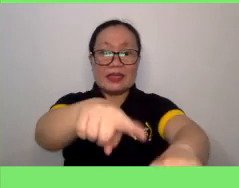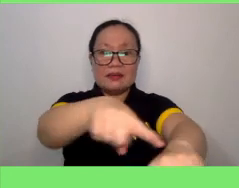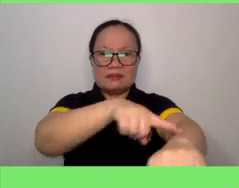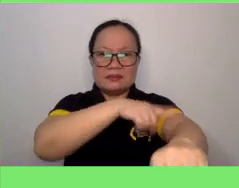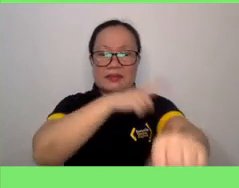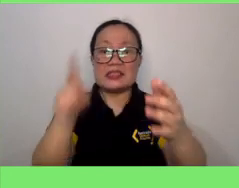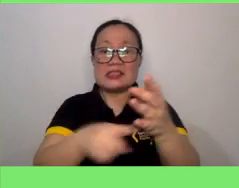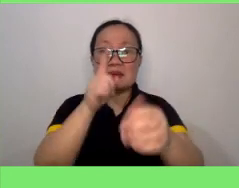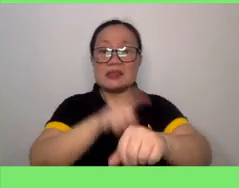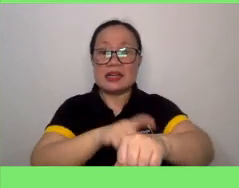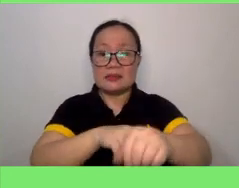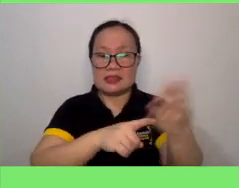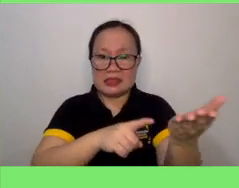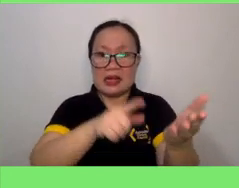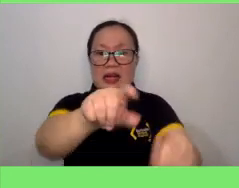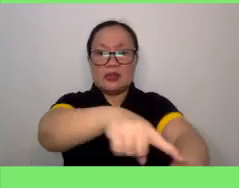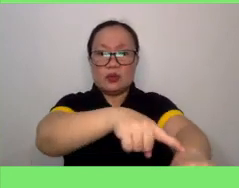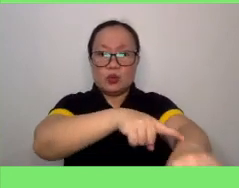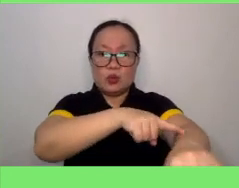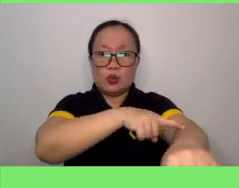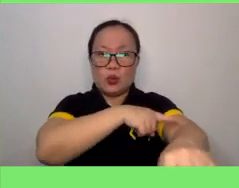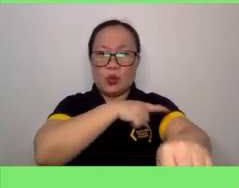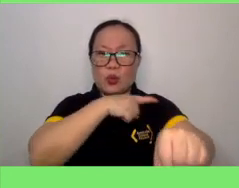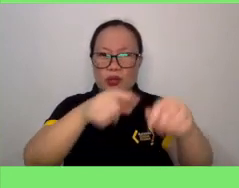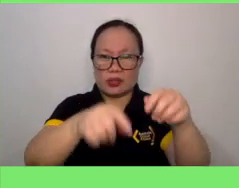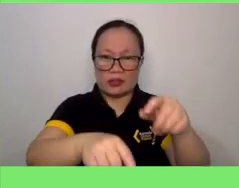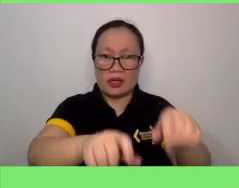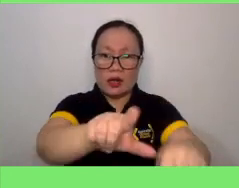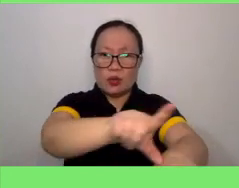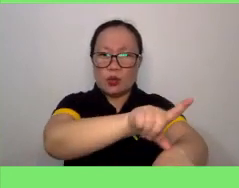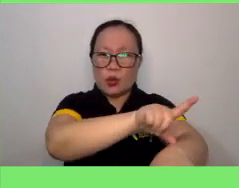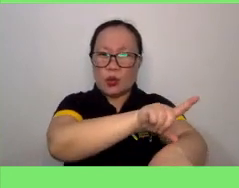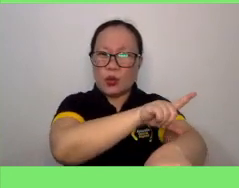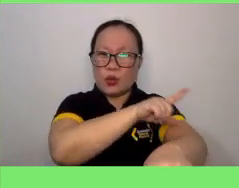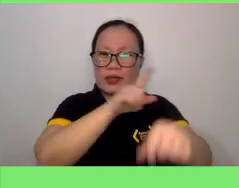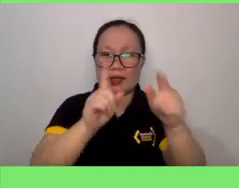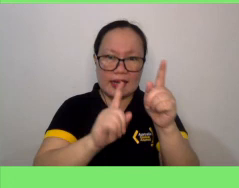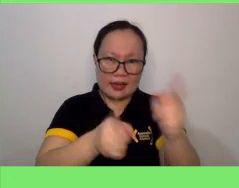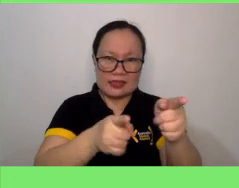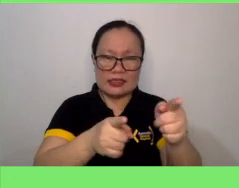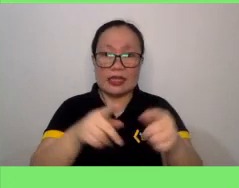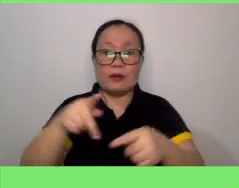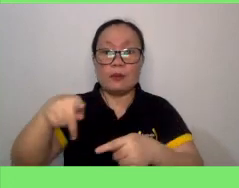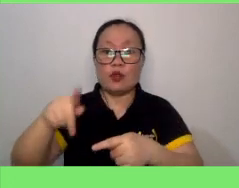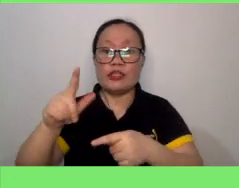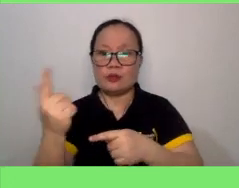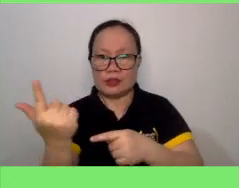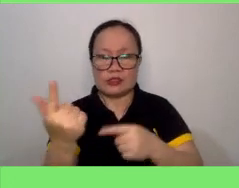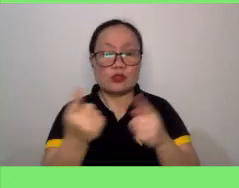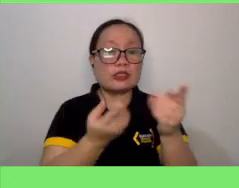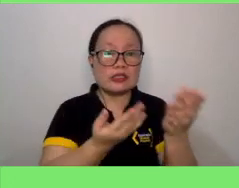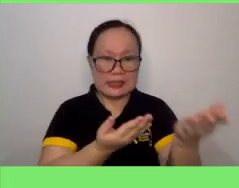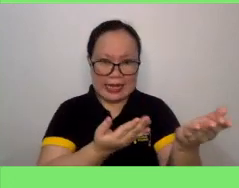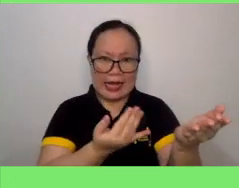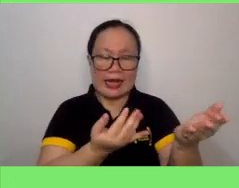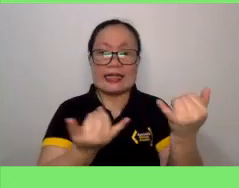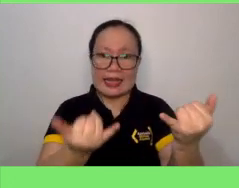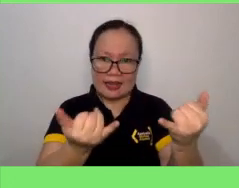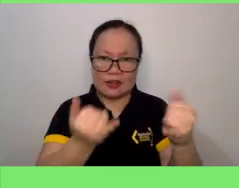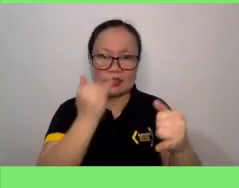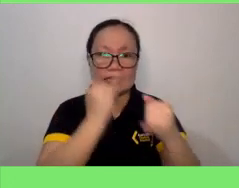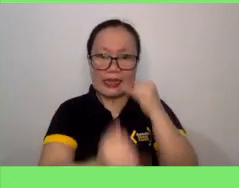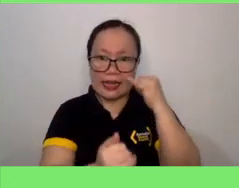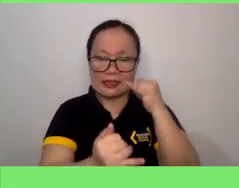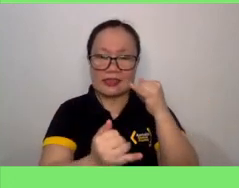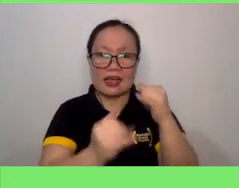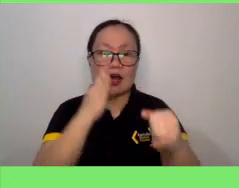So, minsan ganito kahaba talaga ang polynomials, no? Kapag nagmumultiply tayo. So, this is the final